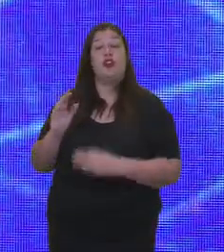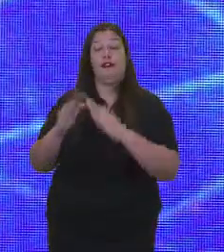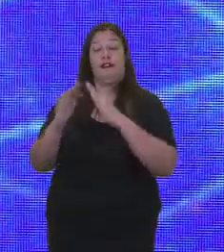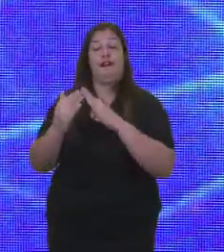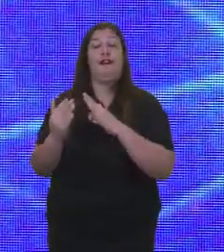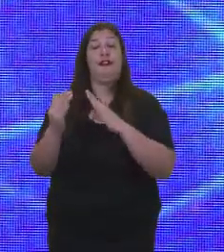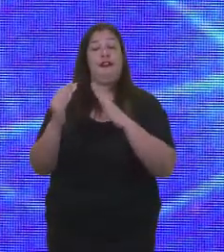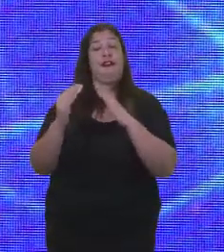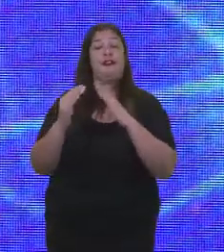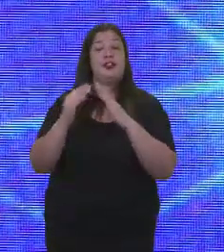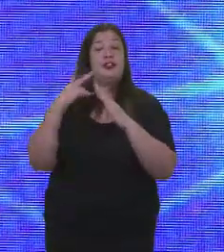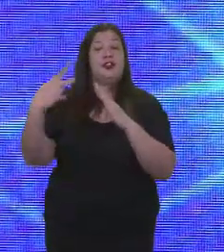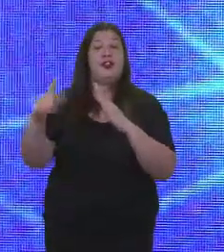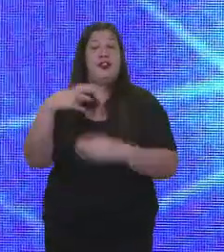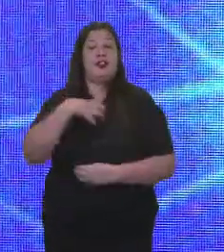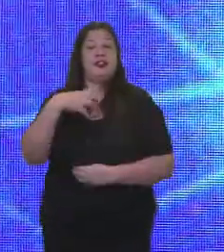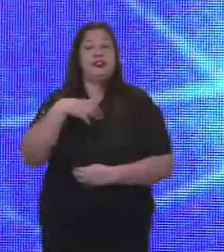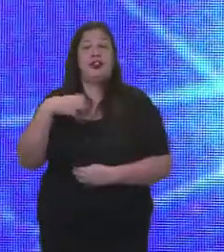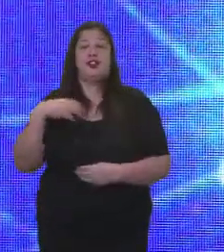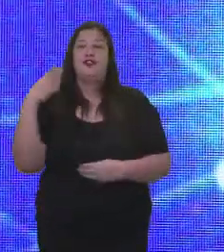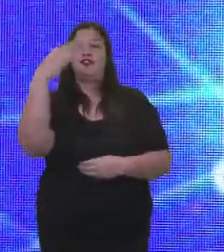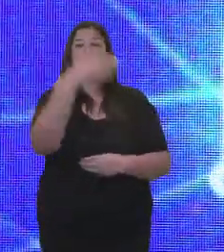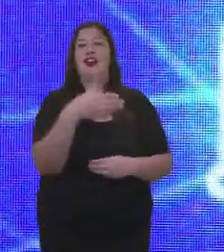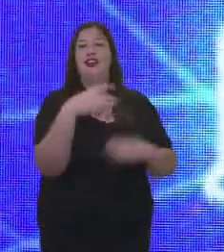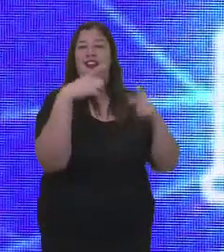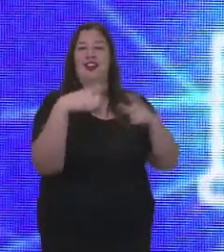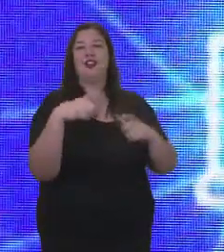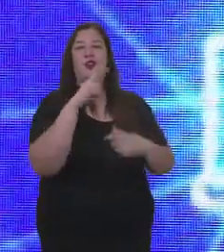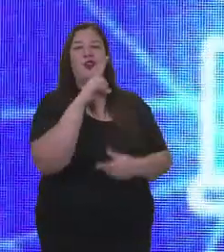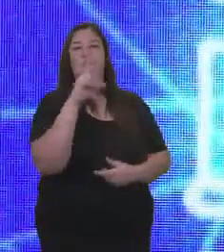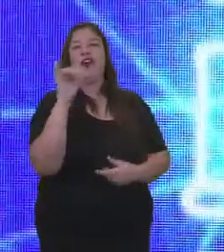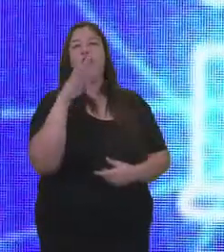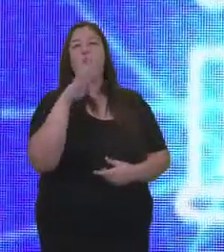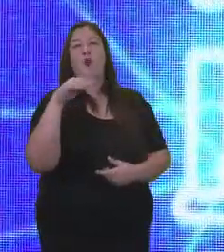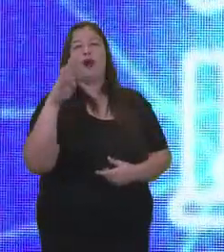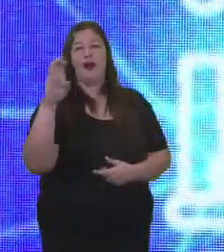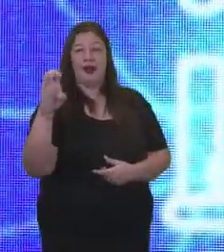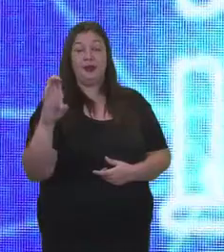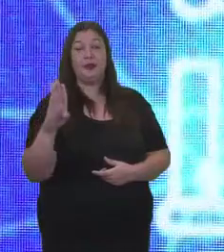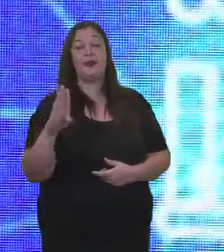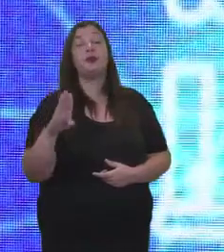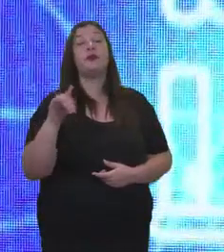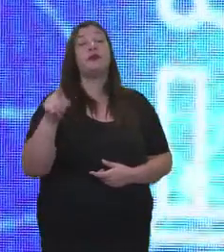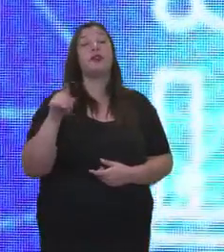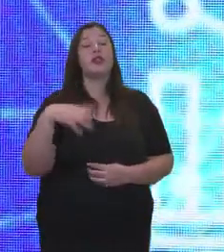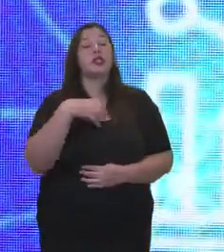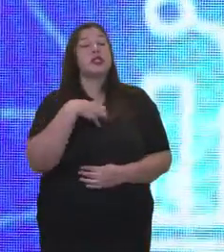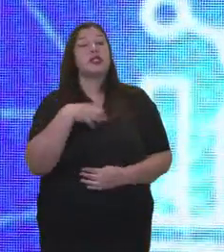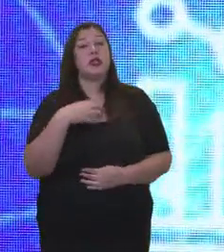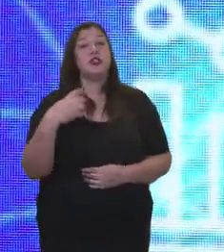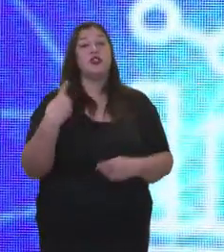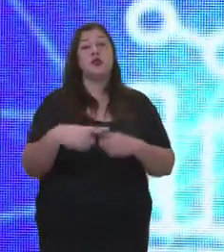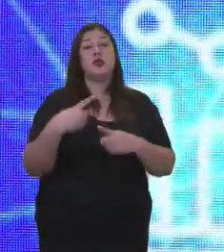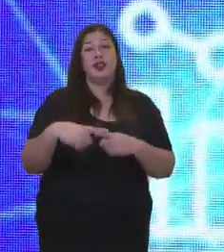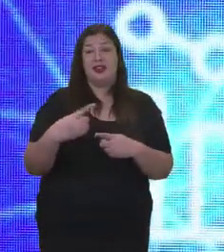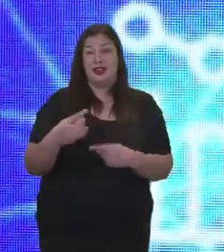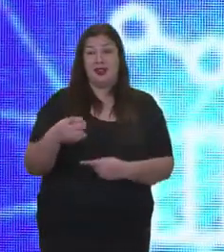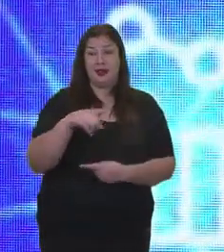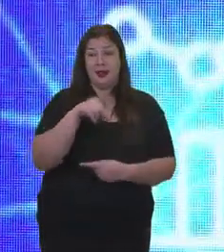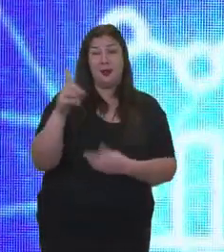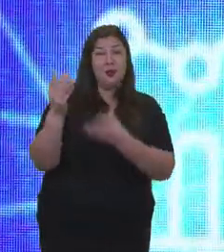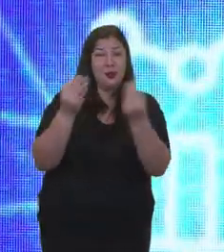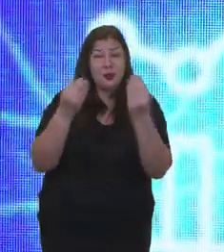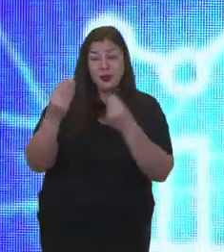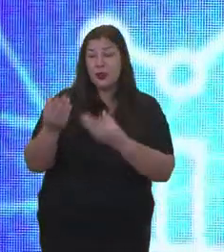home that when we inspire from young person to young person, everything is easier to believe in the capacity that many